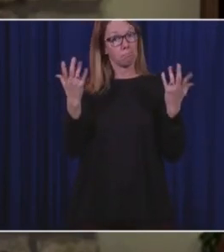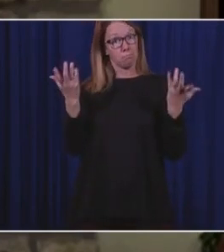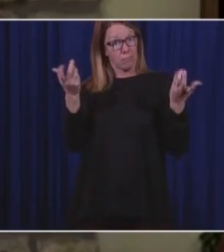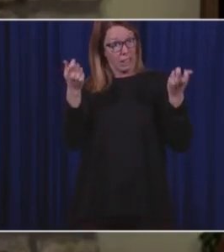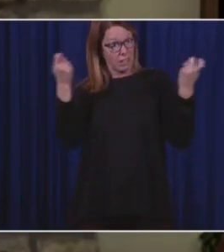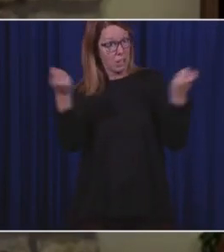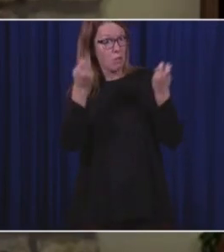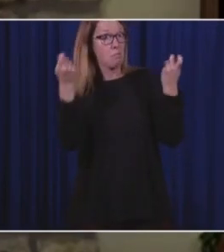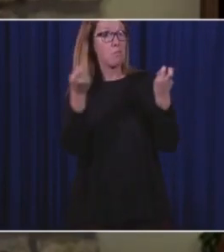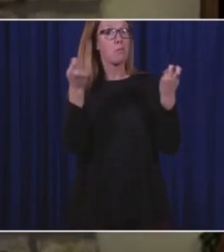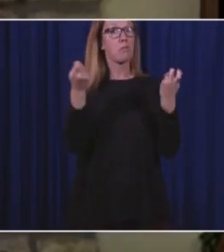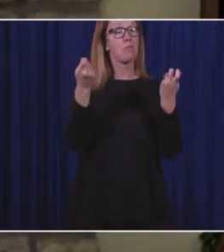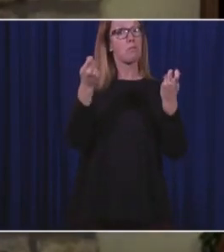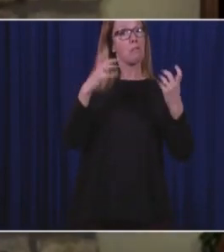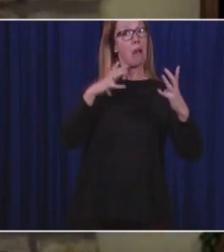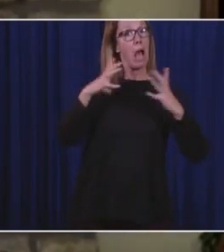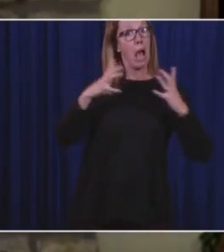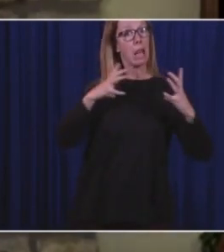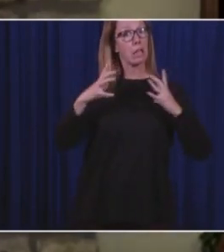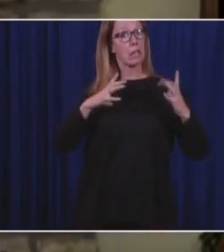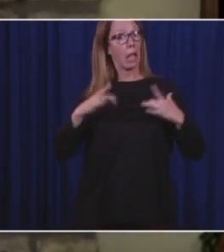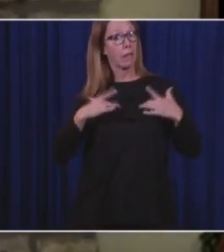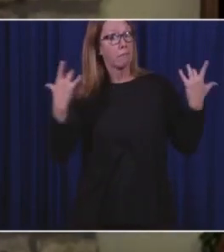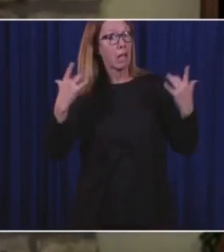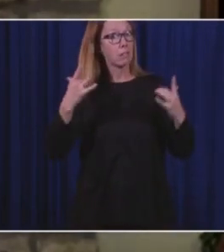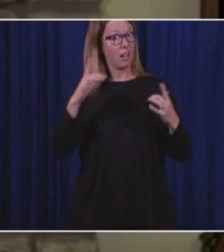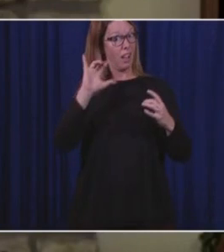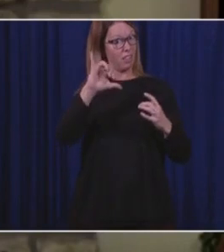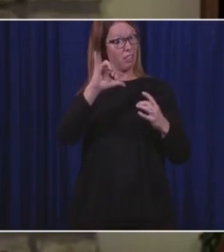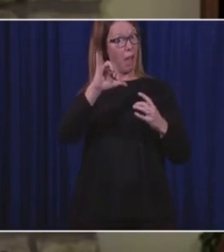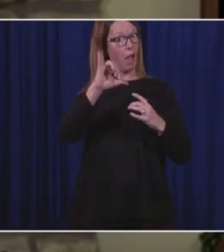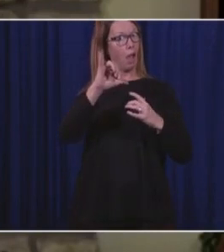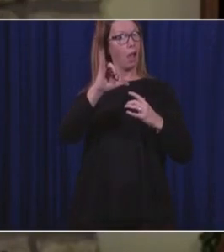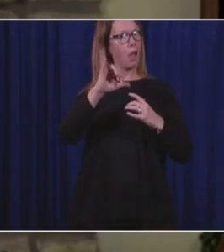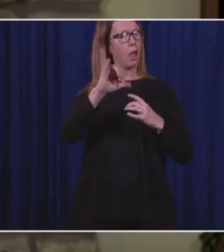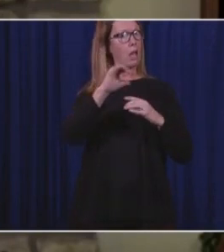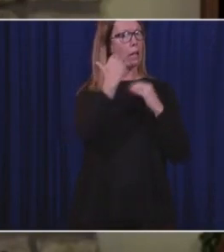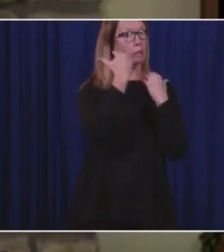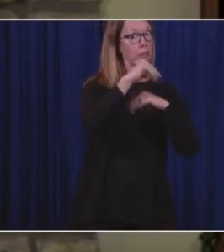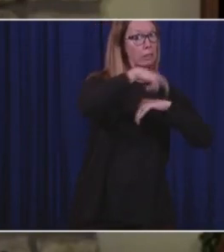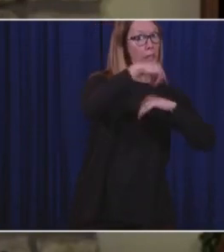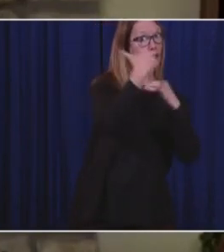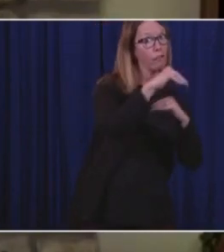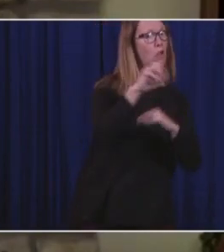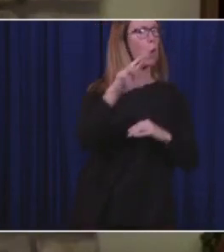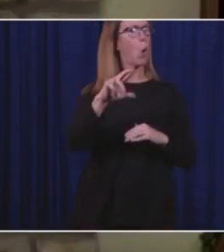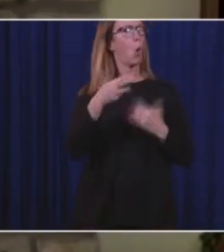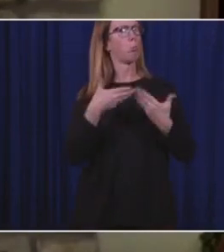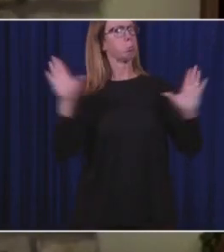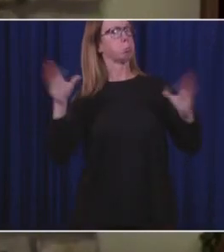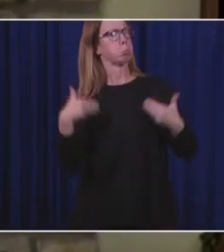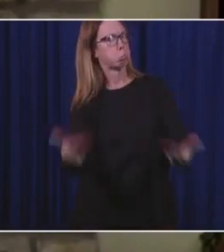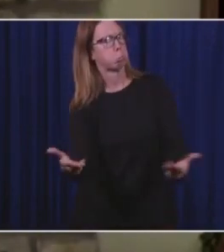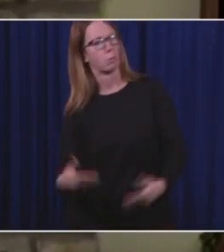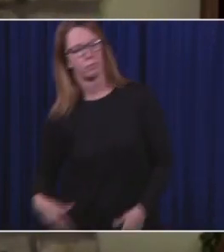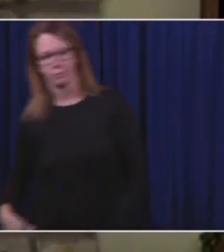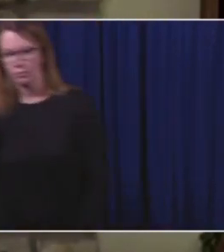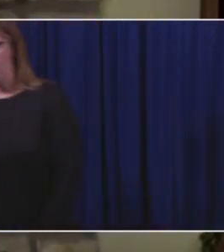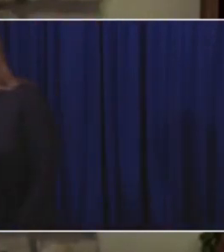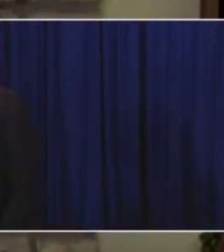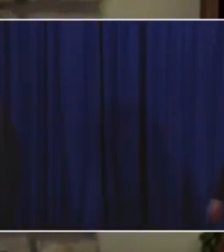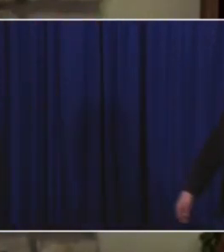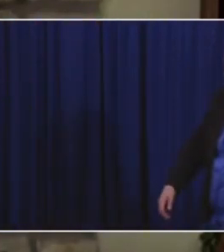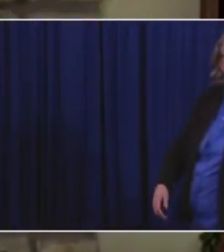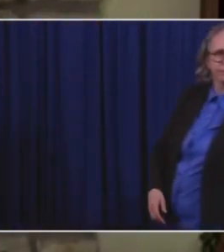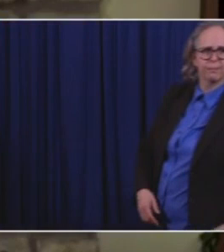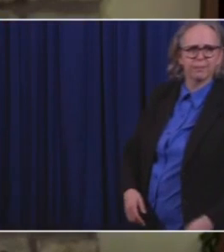ceremonies and holiday events are covered under the curfew or not? Well, Jim, when you ask about